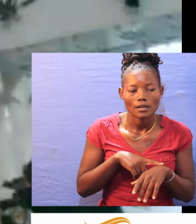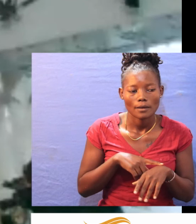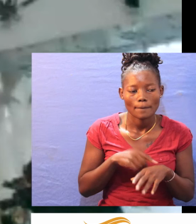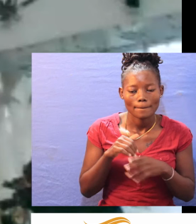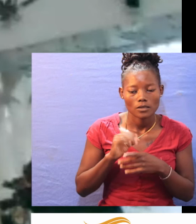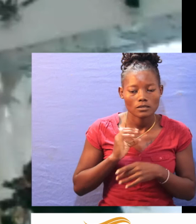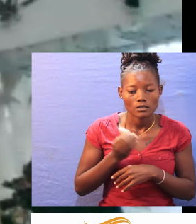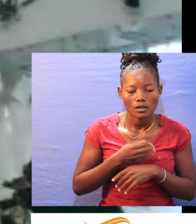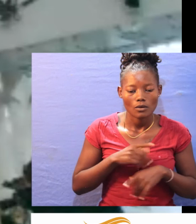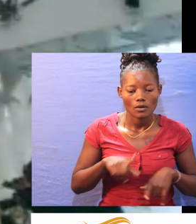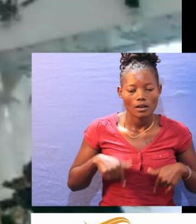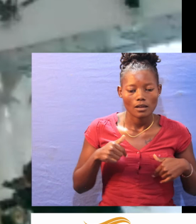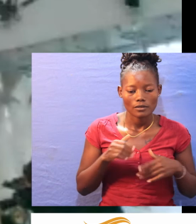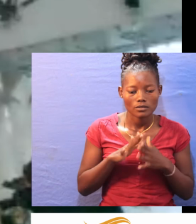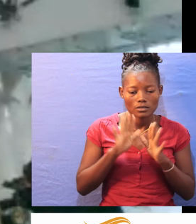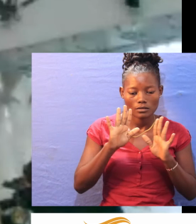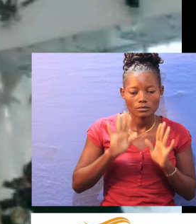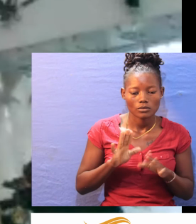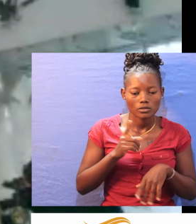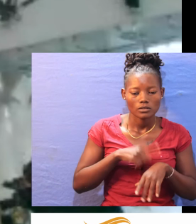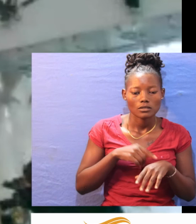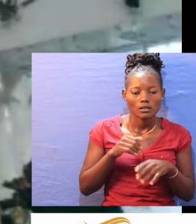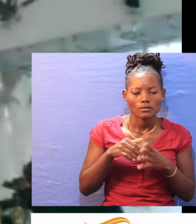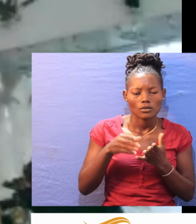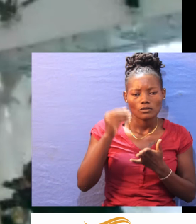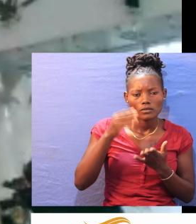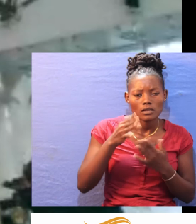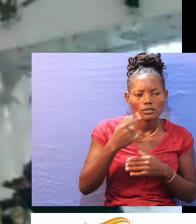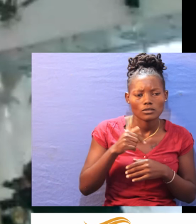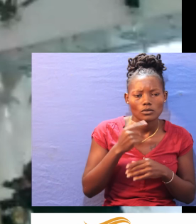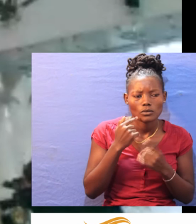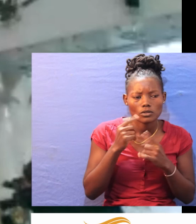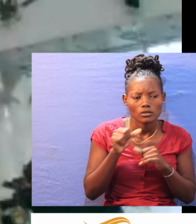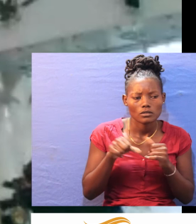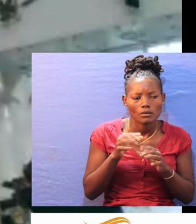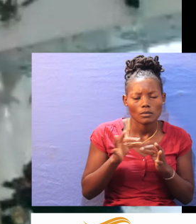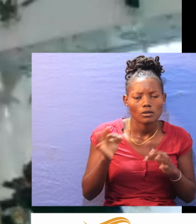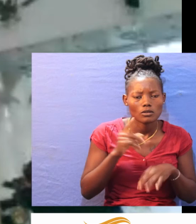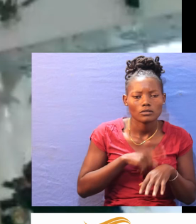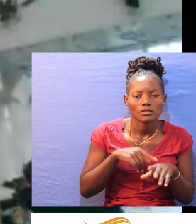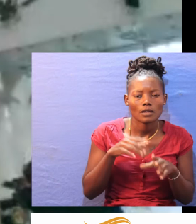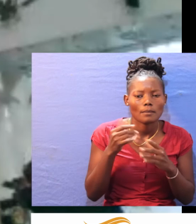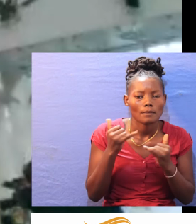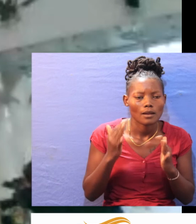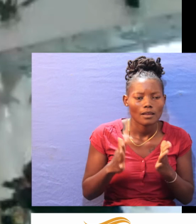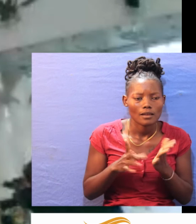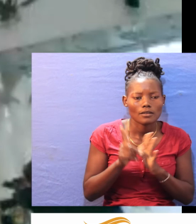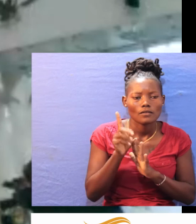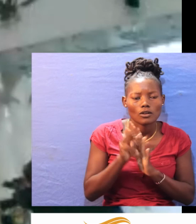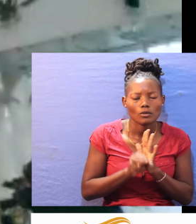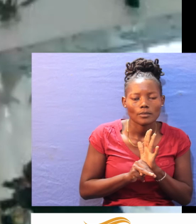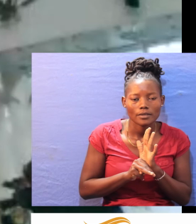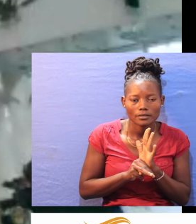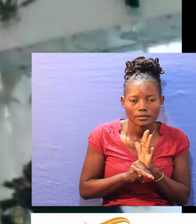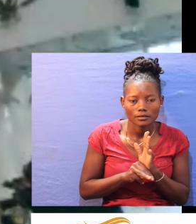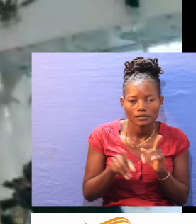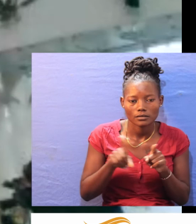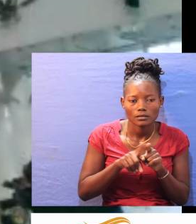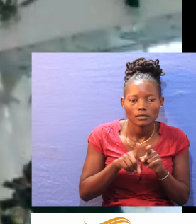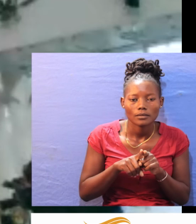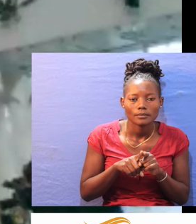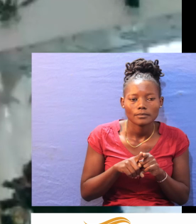is the critical times of learning, like we talk about long-term athlete development. So as a coach, I want to,